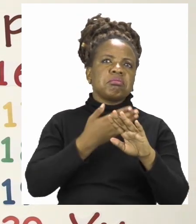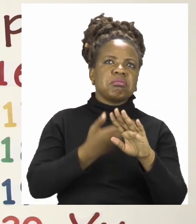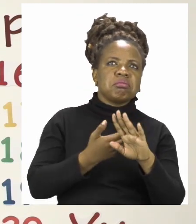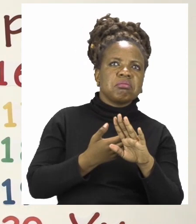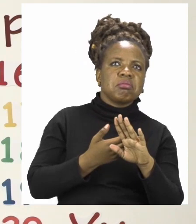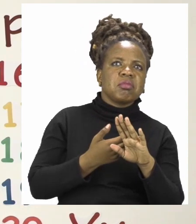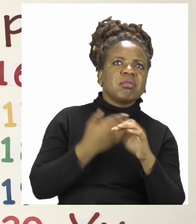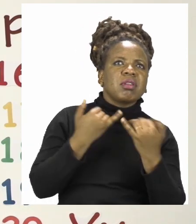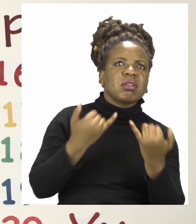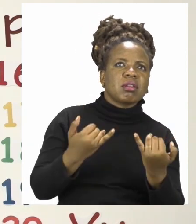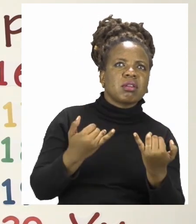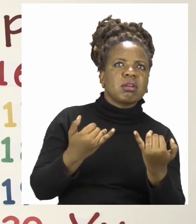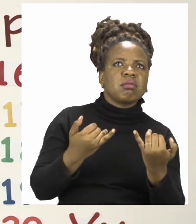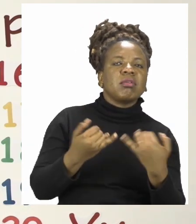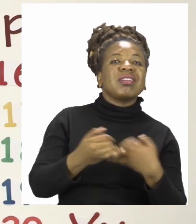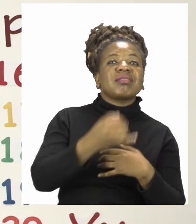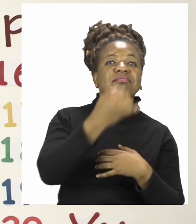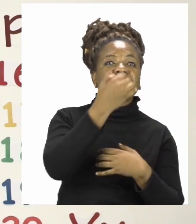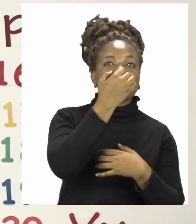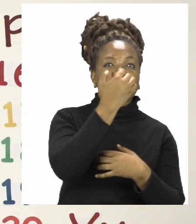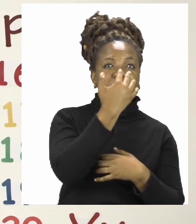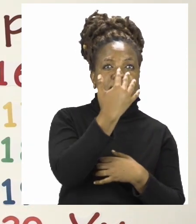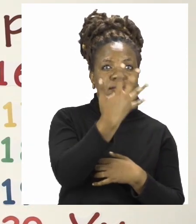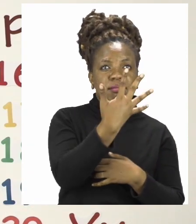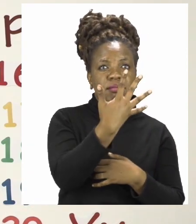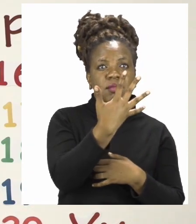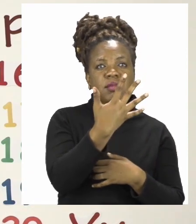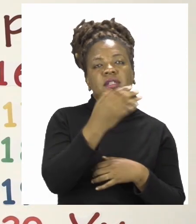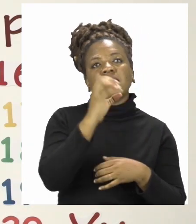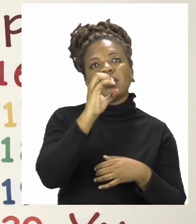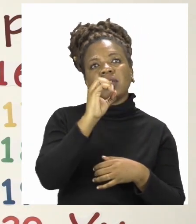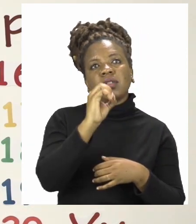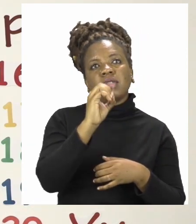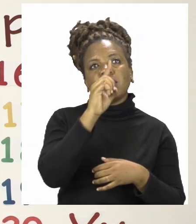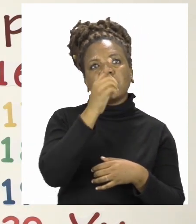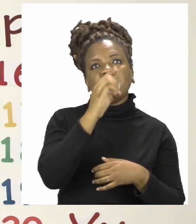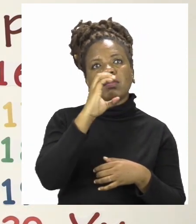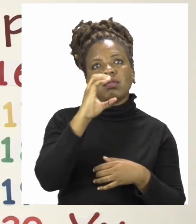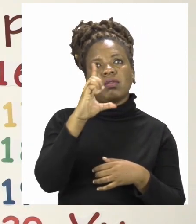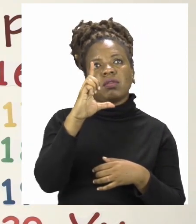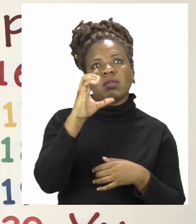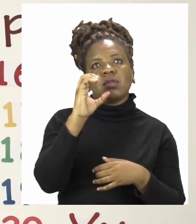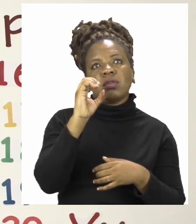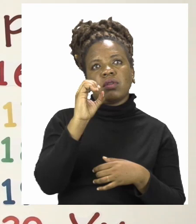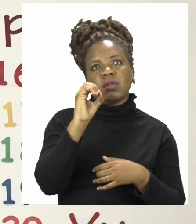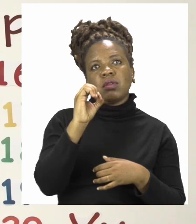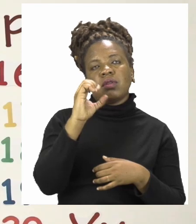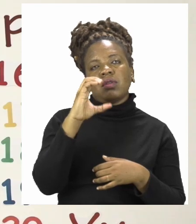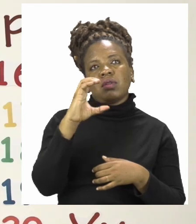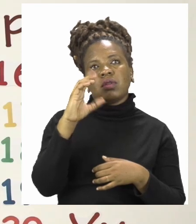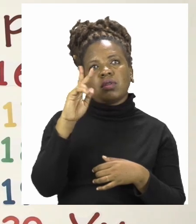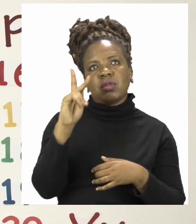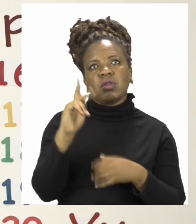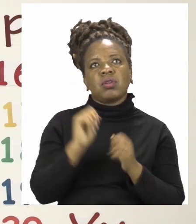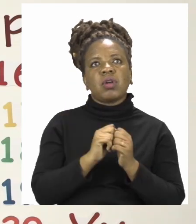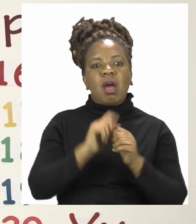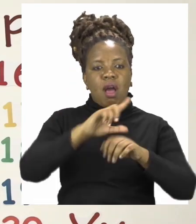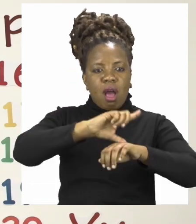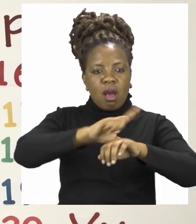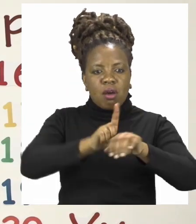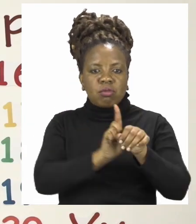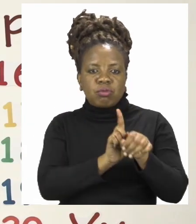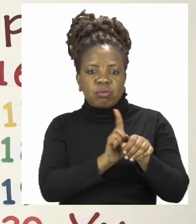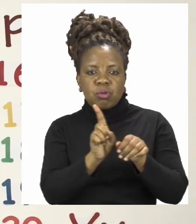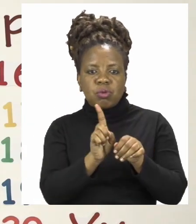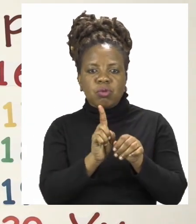o'clock. Don't forget that the hour hand is always shorter than the minute hand. If you check nicely in